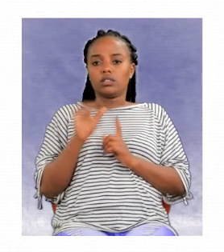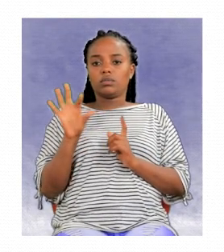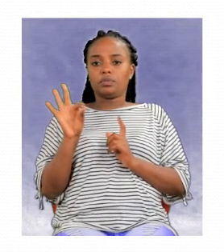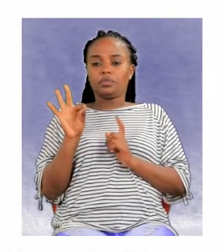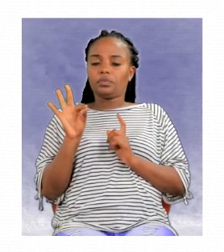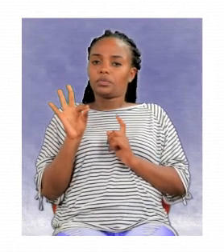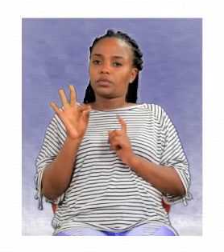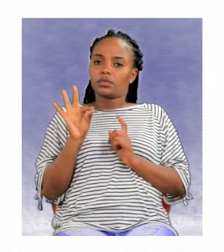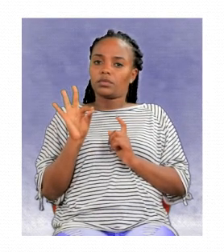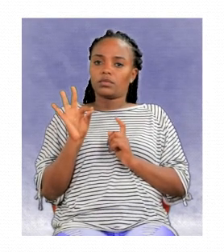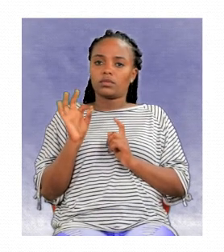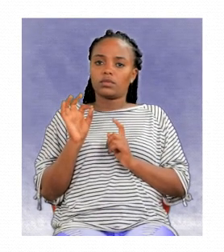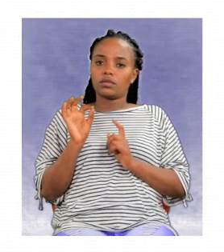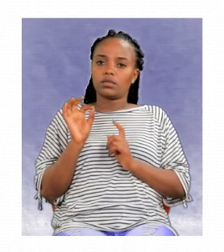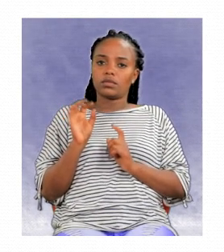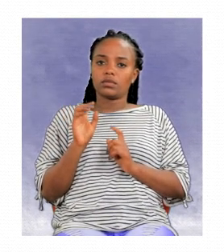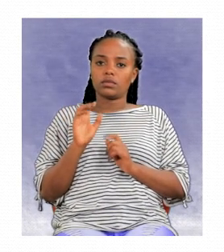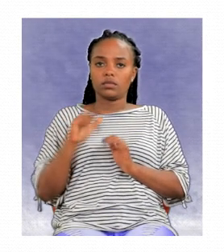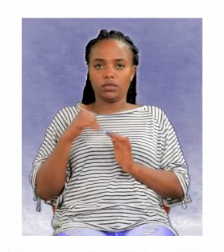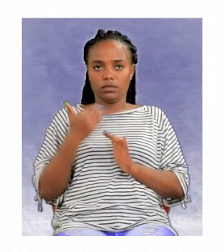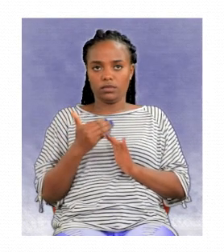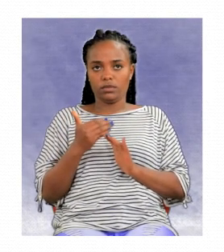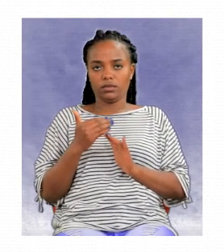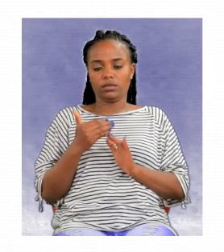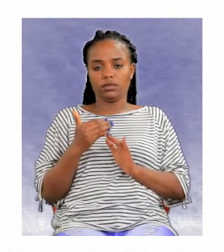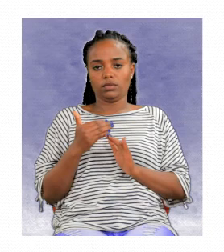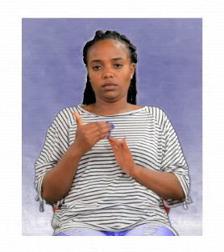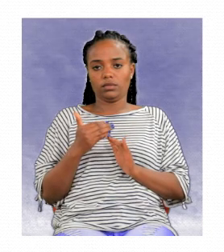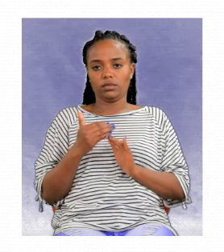5 to 9, for the next class